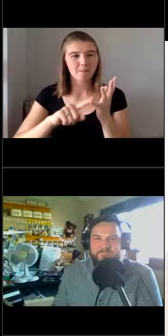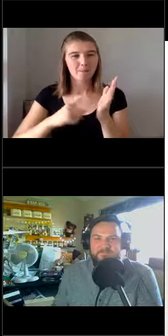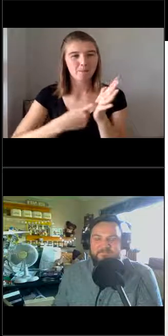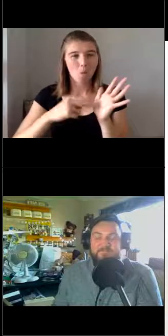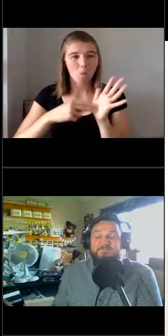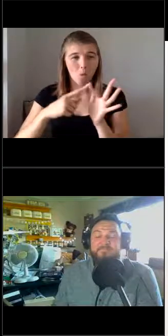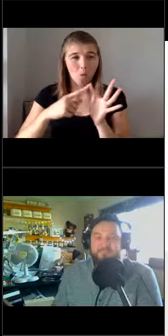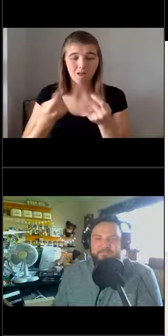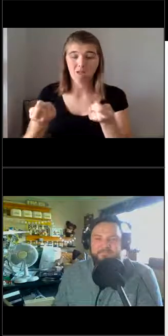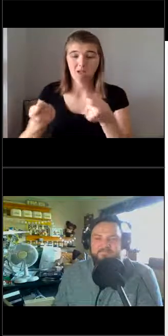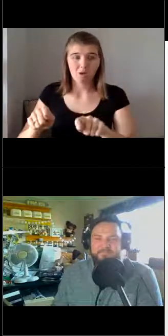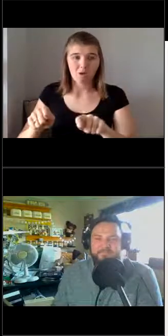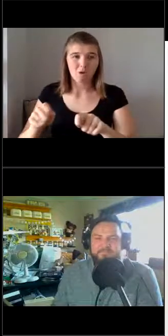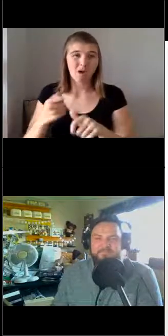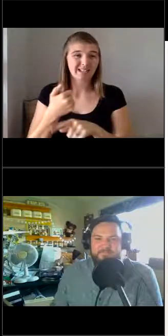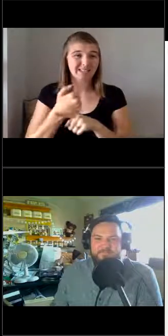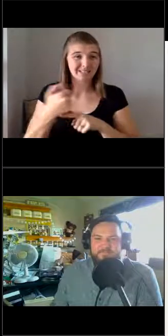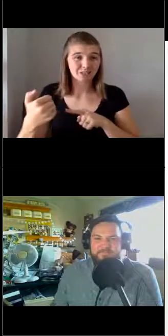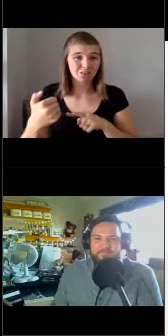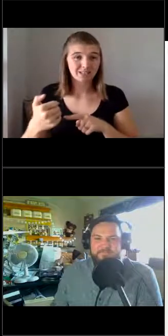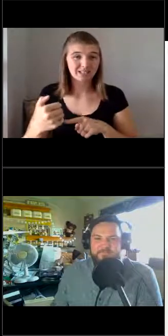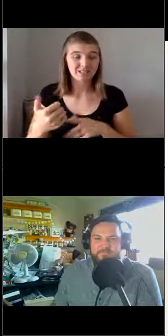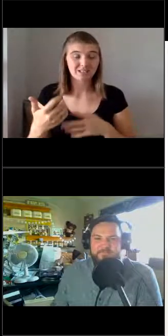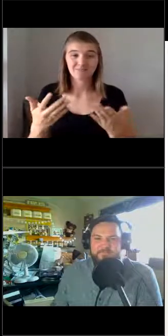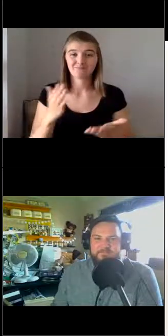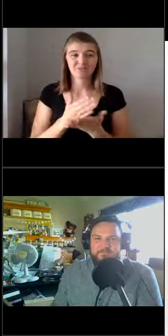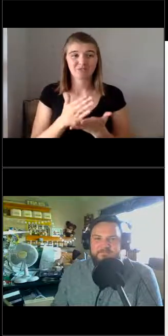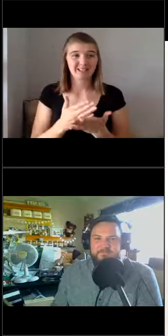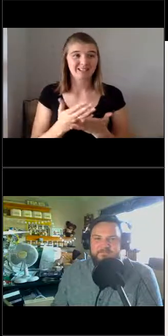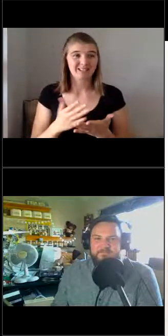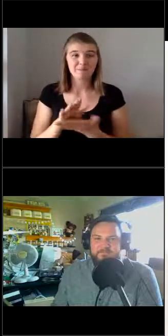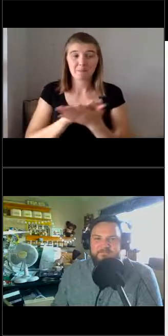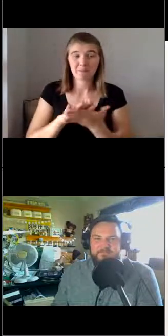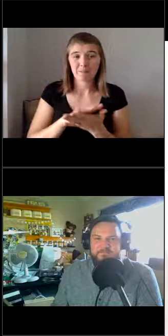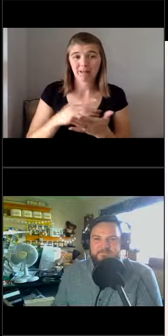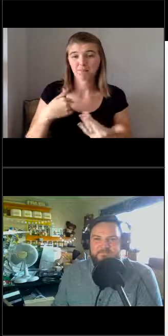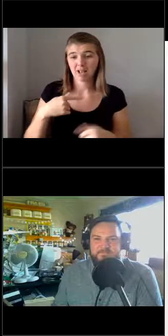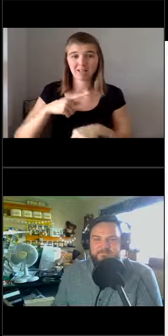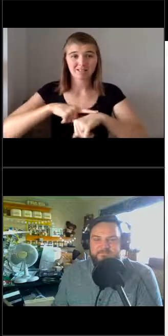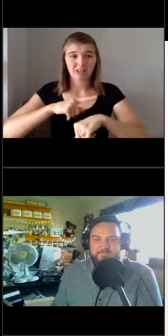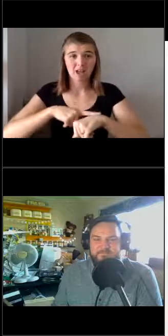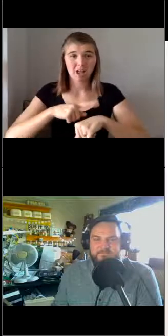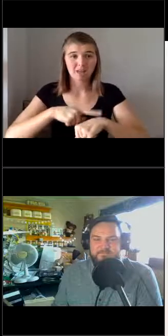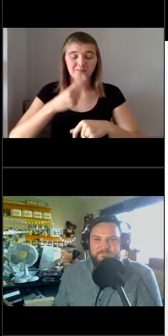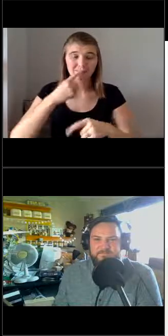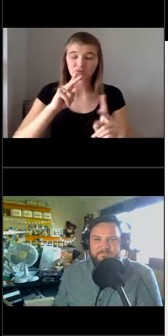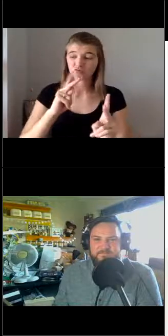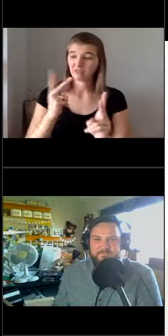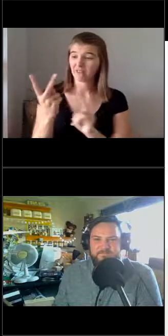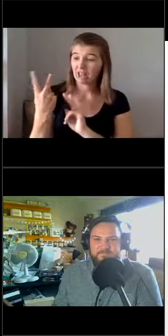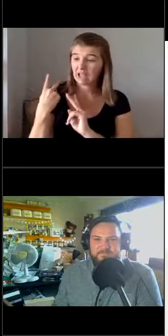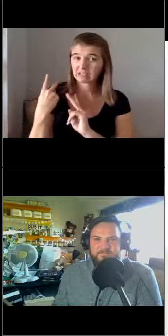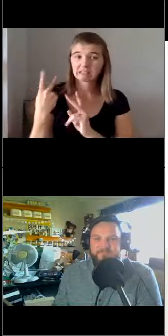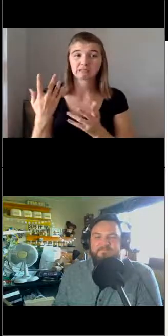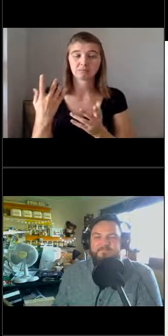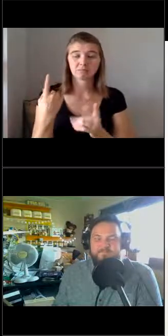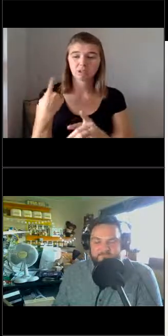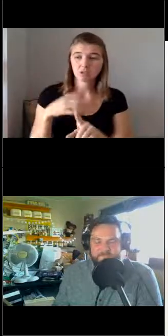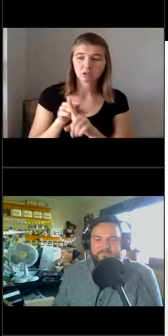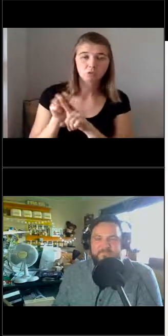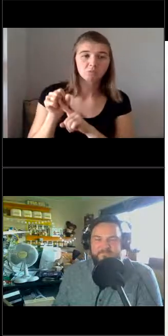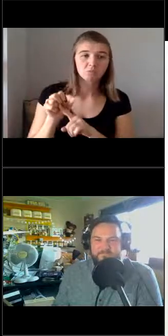6 weeks initially. So I had a lot of time to, you know, just reflect, and I caught up with COVID trends as well. I